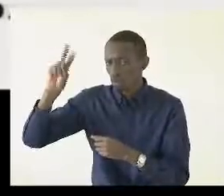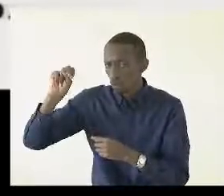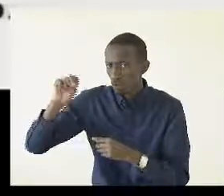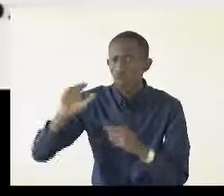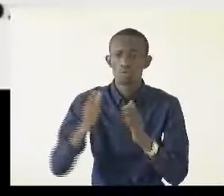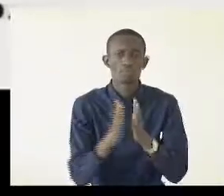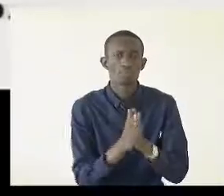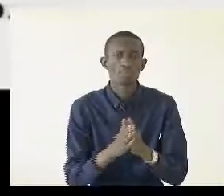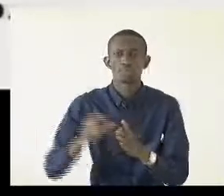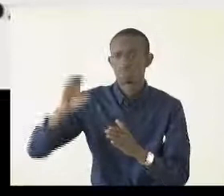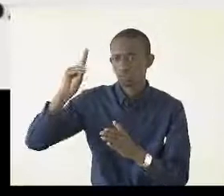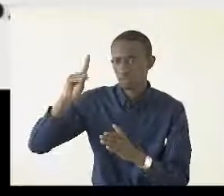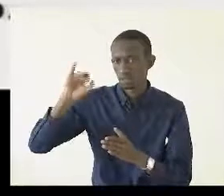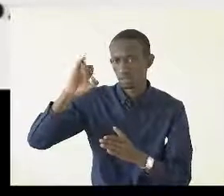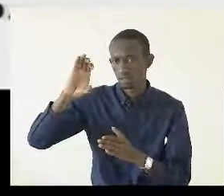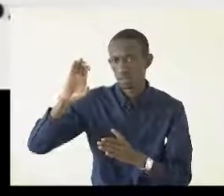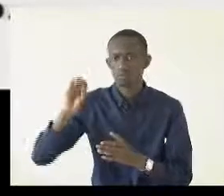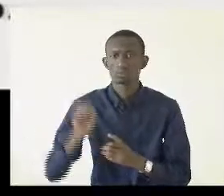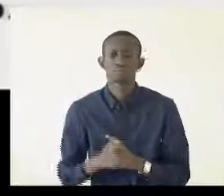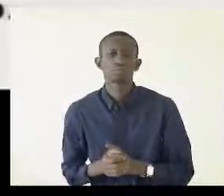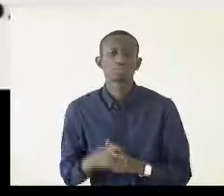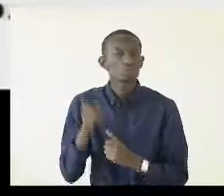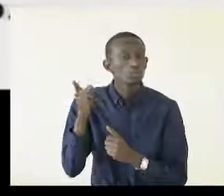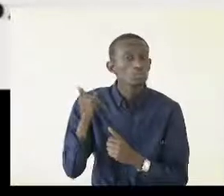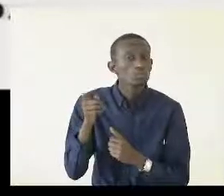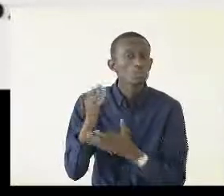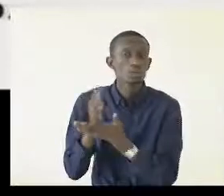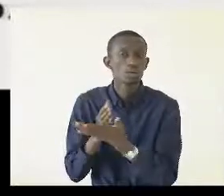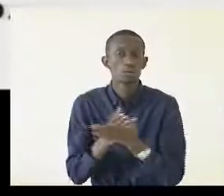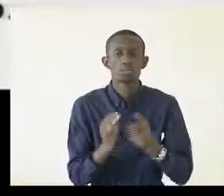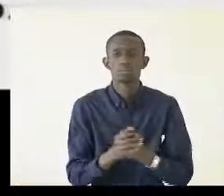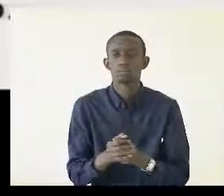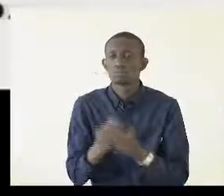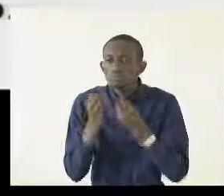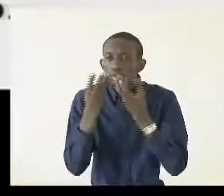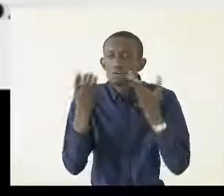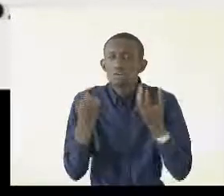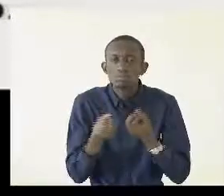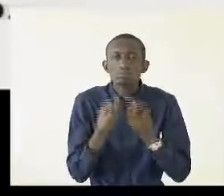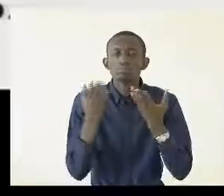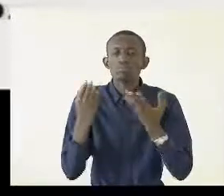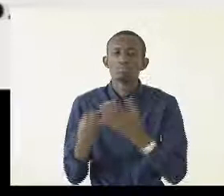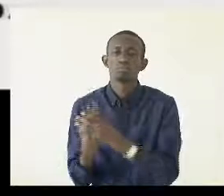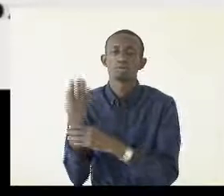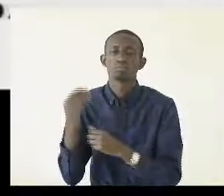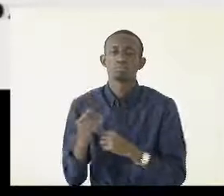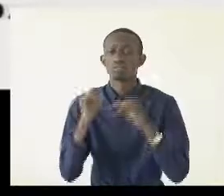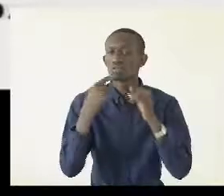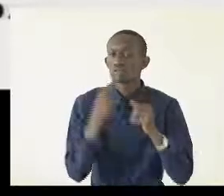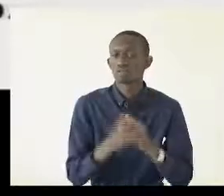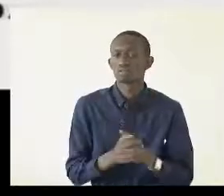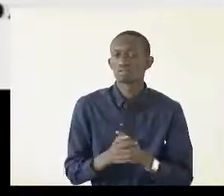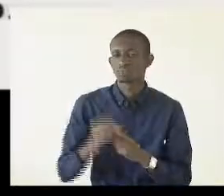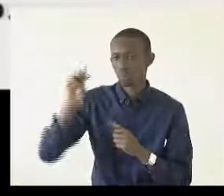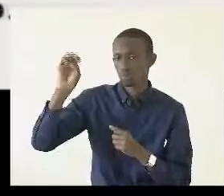are types of flowering plants. When we talk about monocots, we can give examples